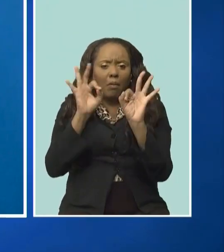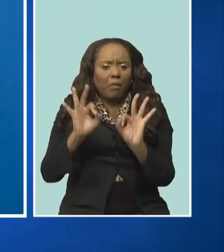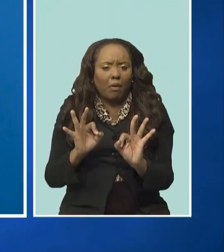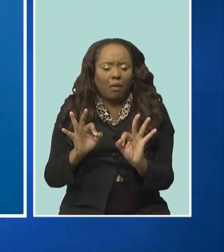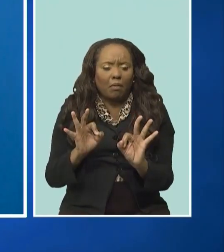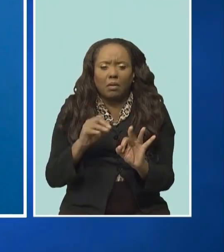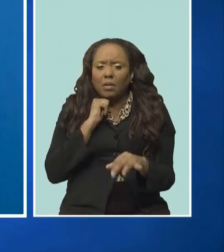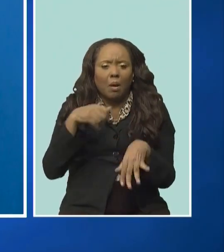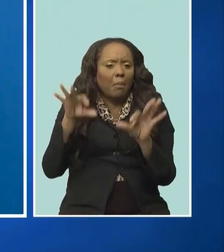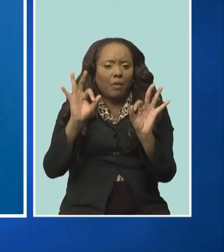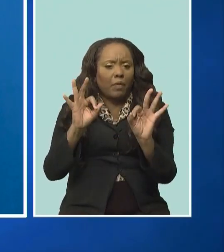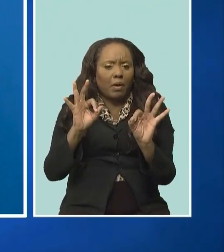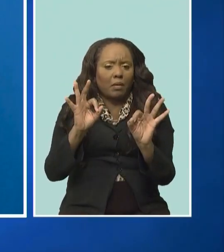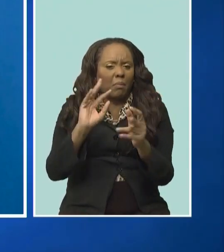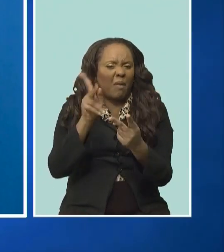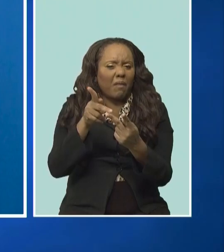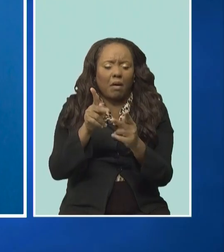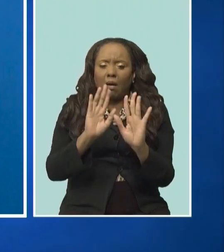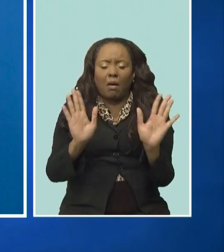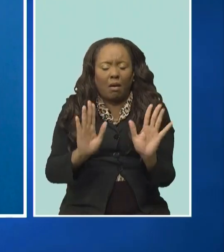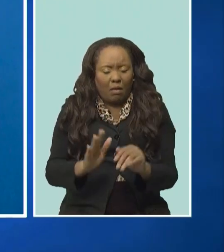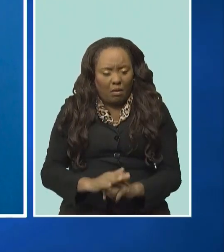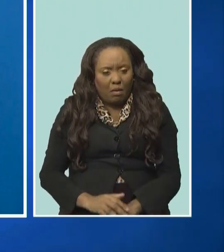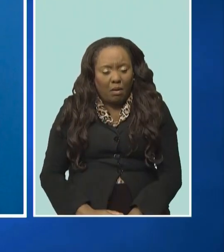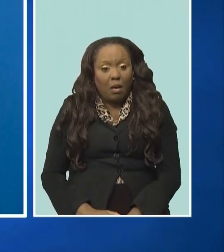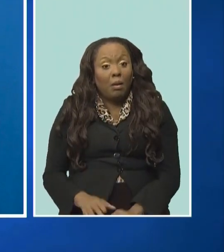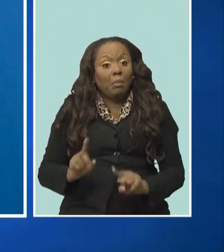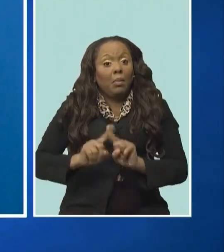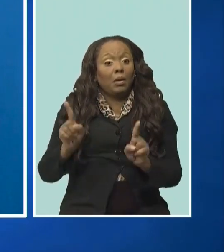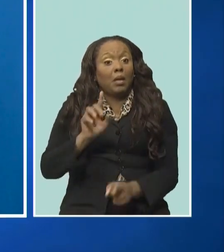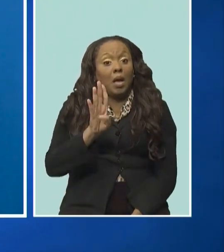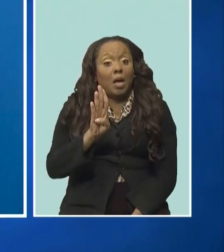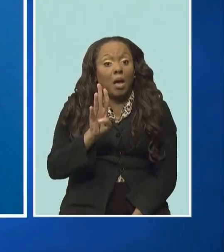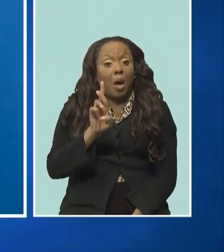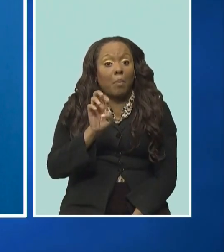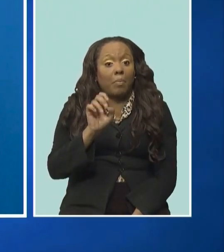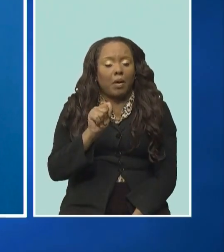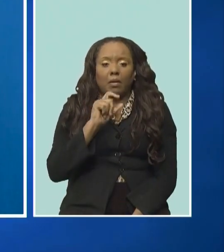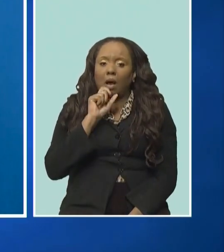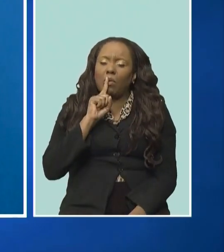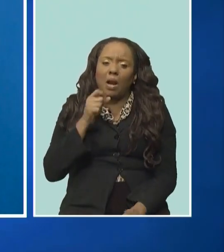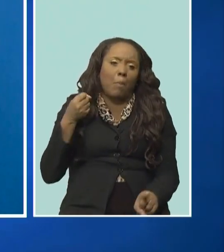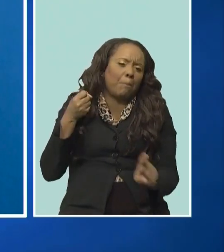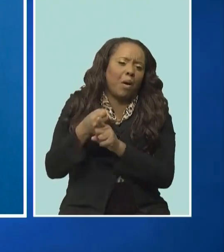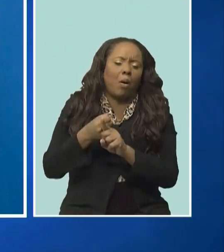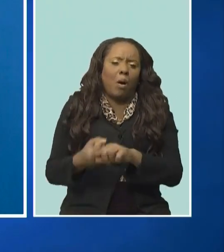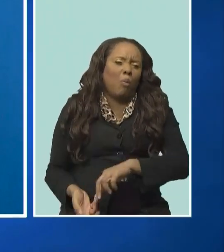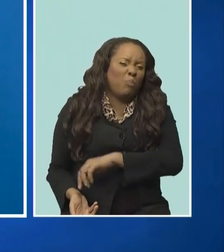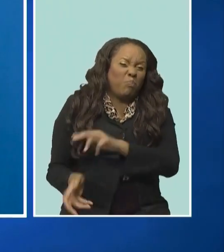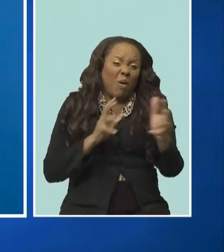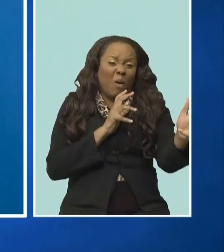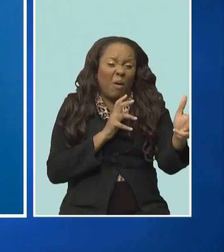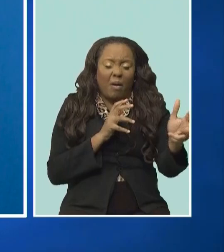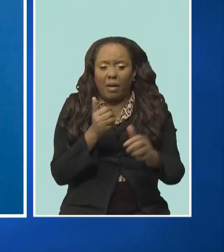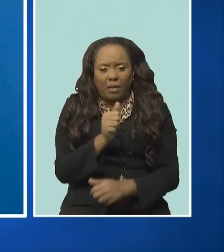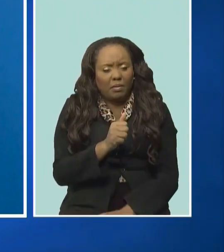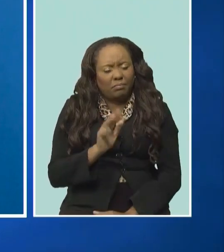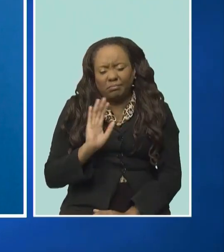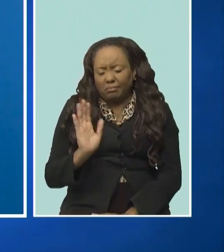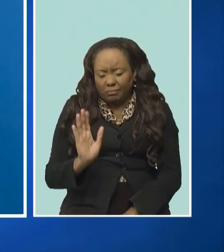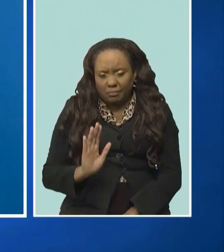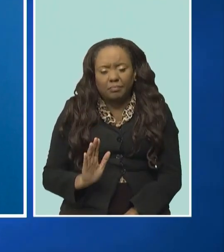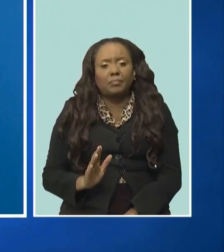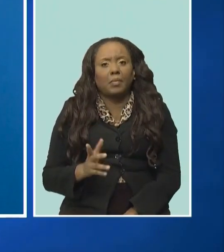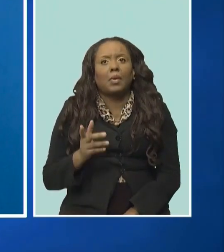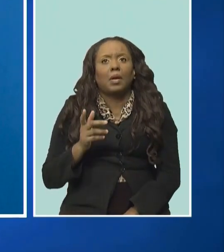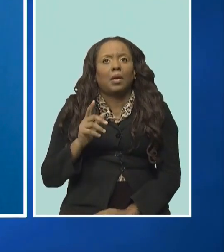were able to do, given that the system did not actually hit Barbados and did not cause the level of devastation that it's obviously going on to do